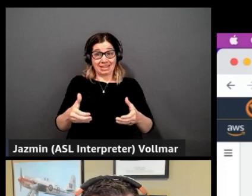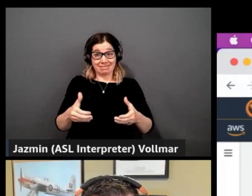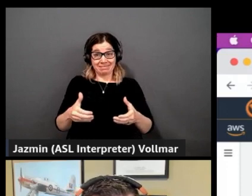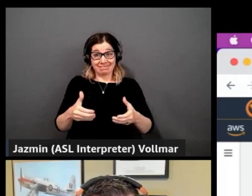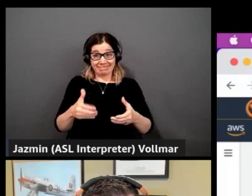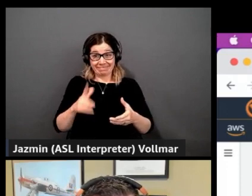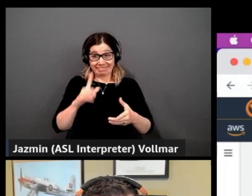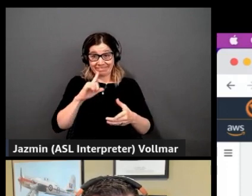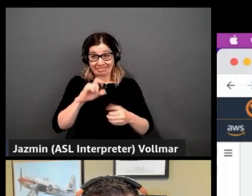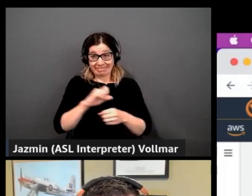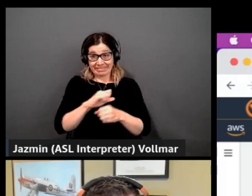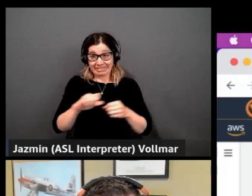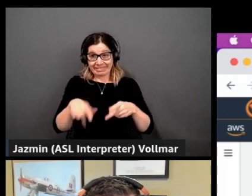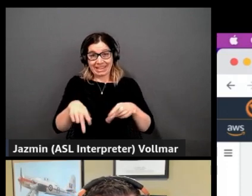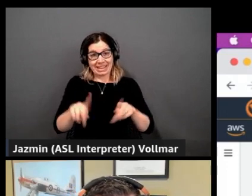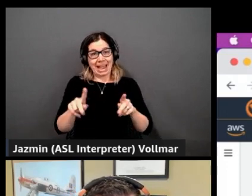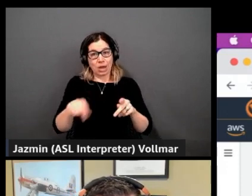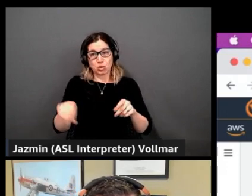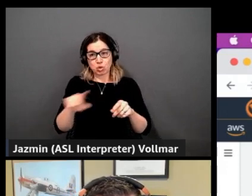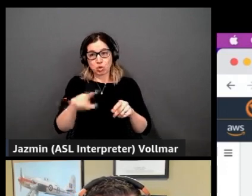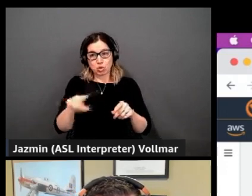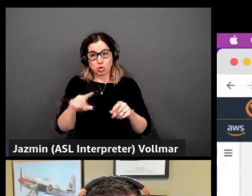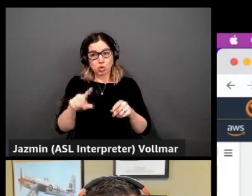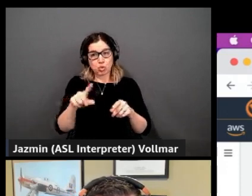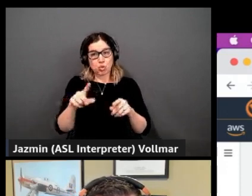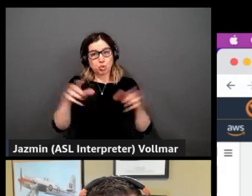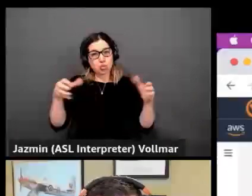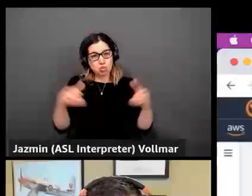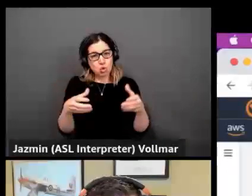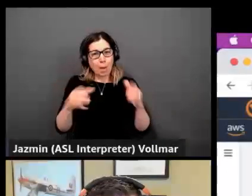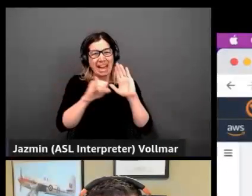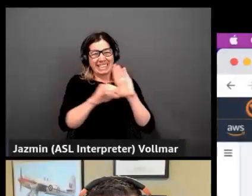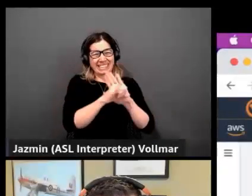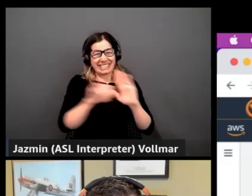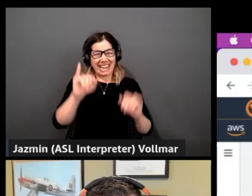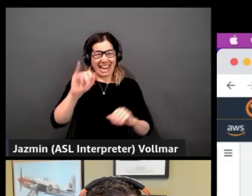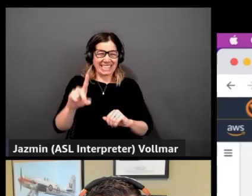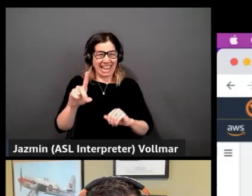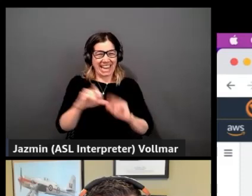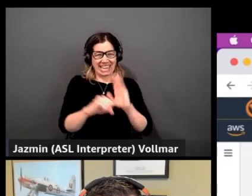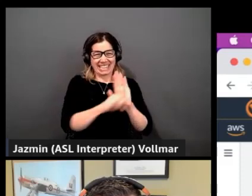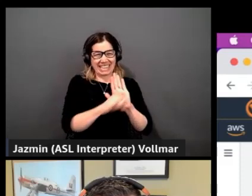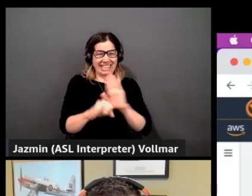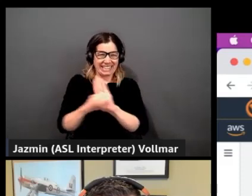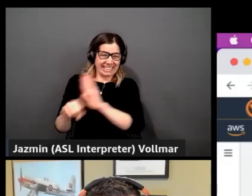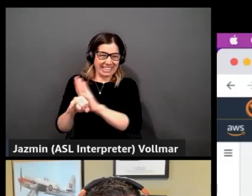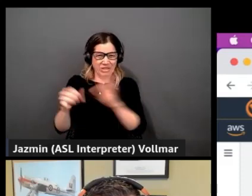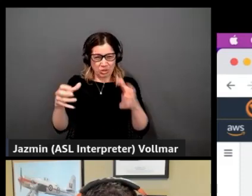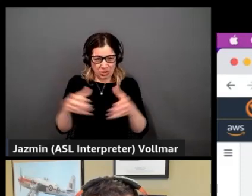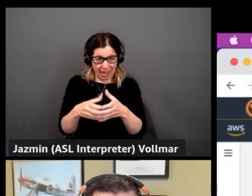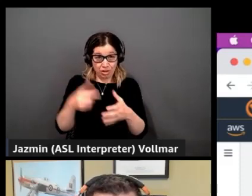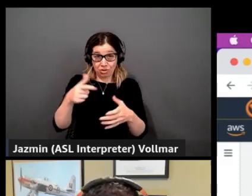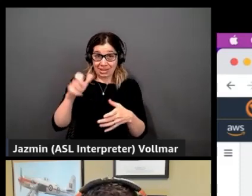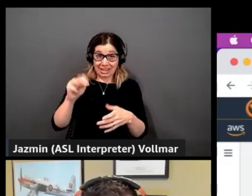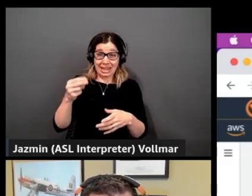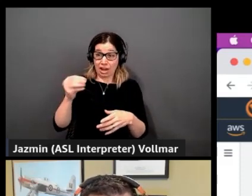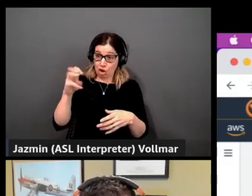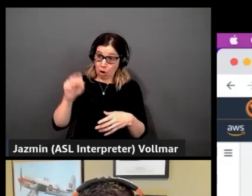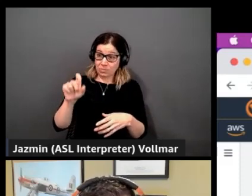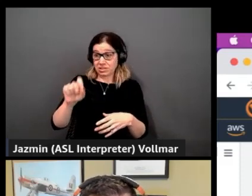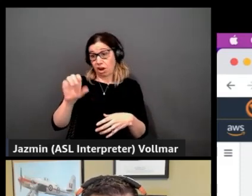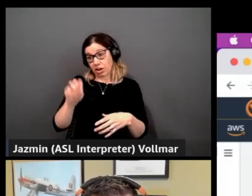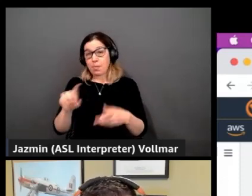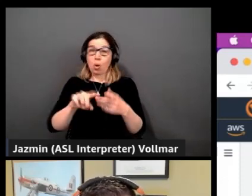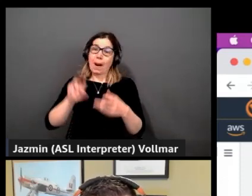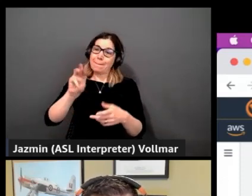it allows you to group identity or identities together. So sending identity. So if it's glenn.com, glennholmes.com, or